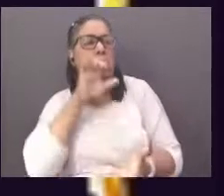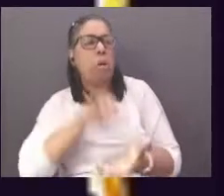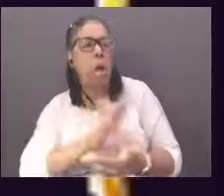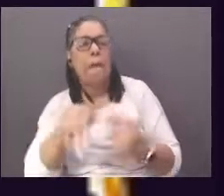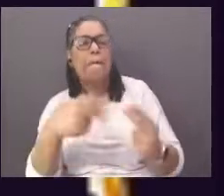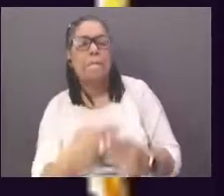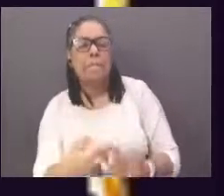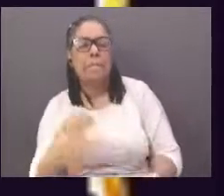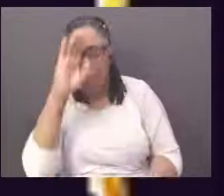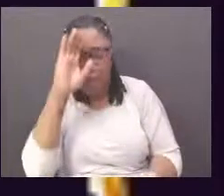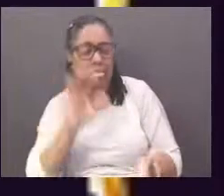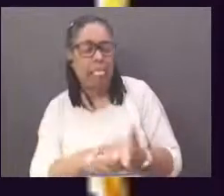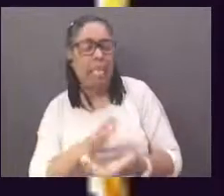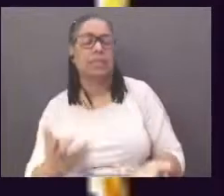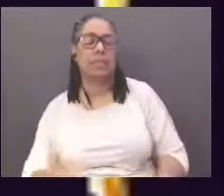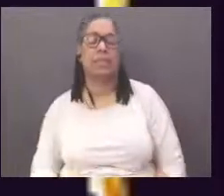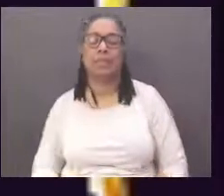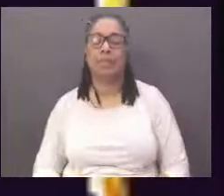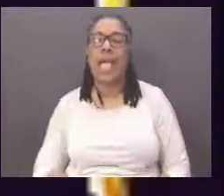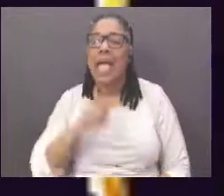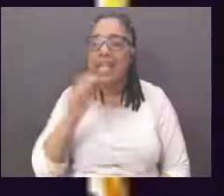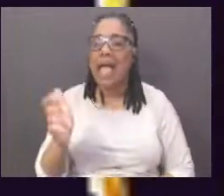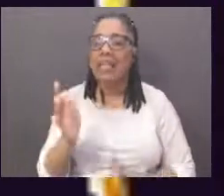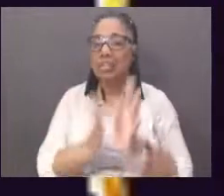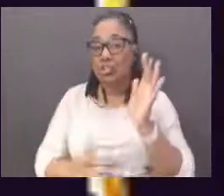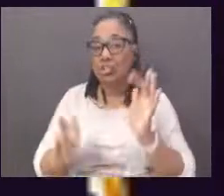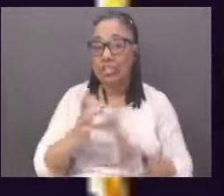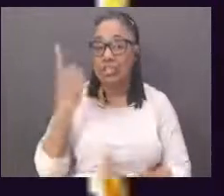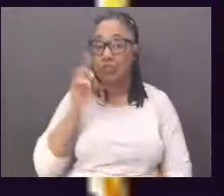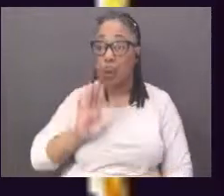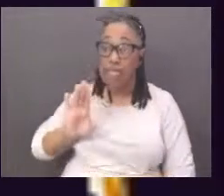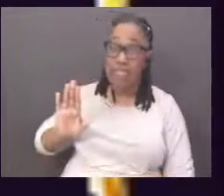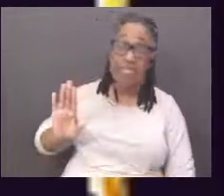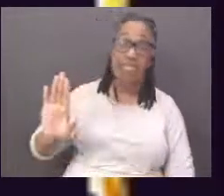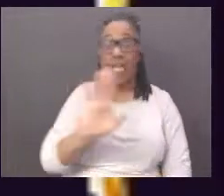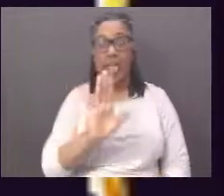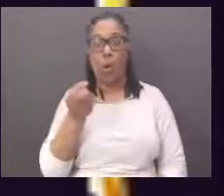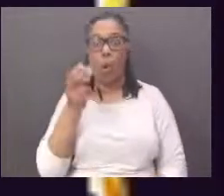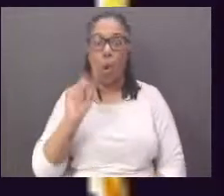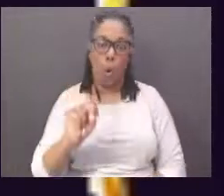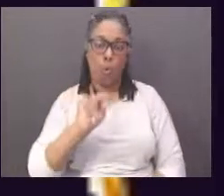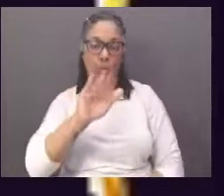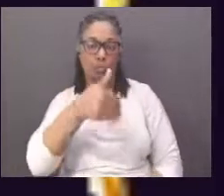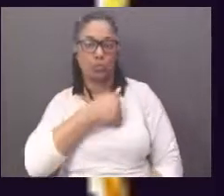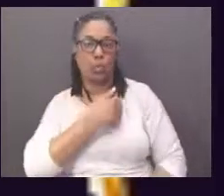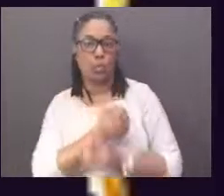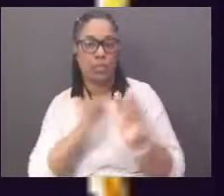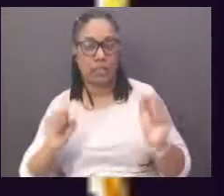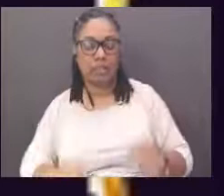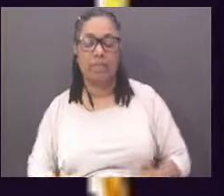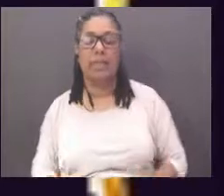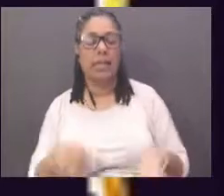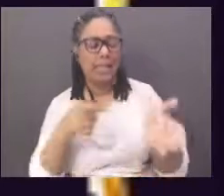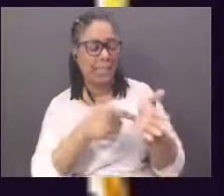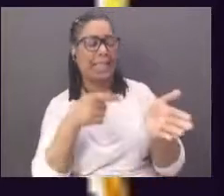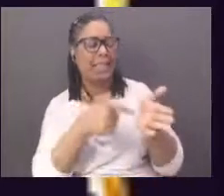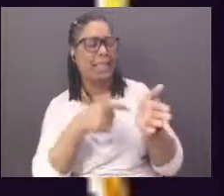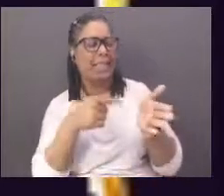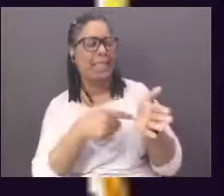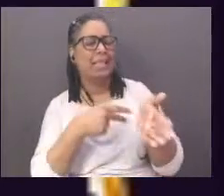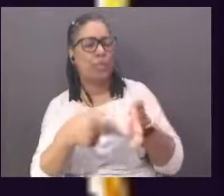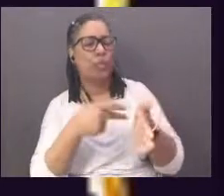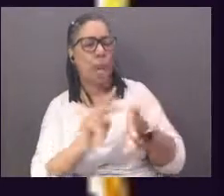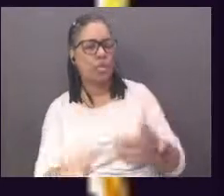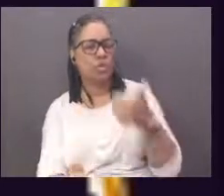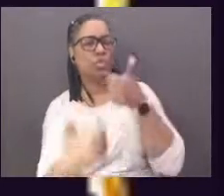own salvation. Brothers and sisters, this word challenges us to perform some critical introspection. Ask